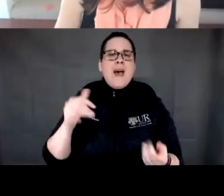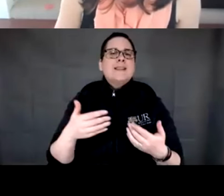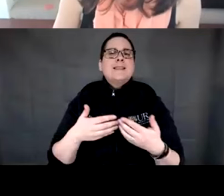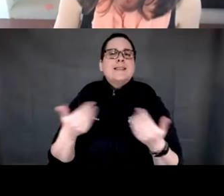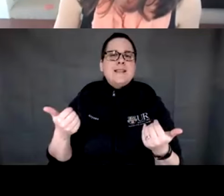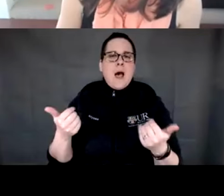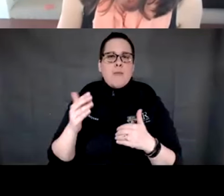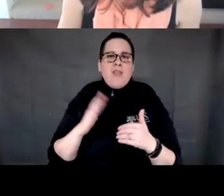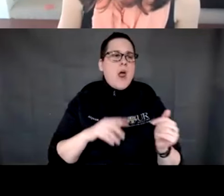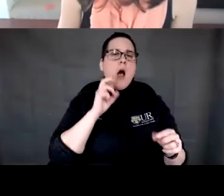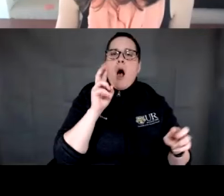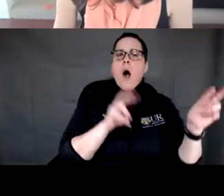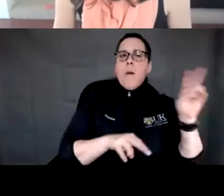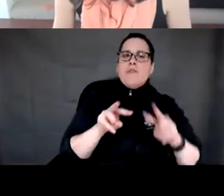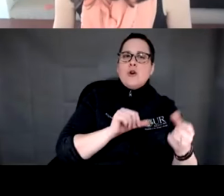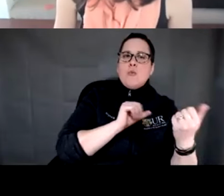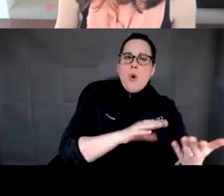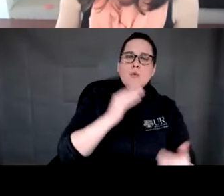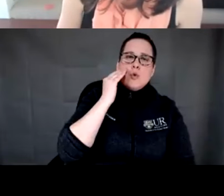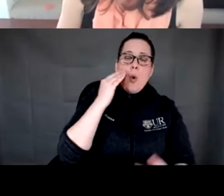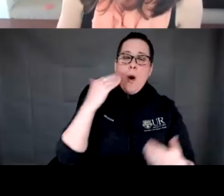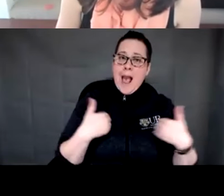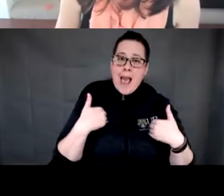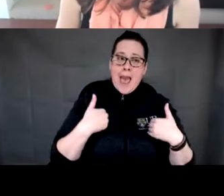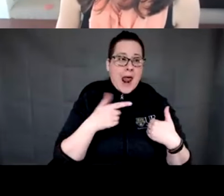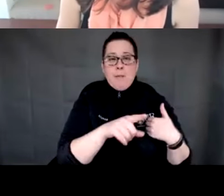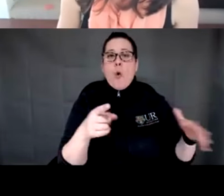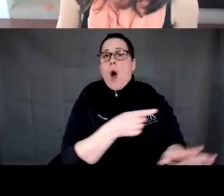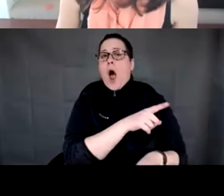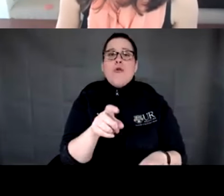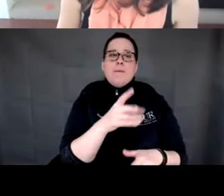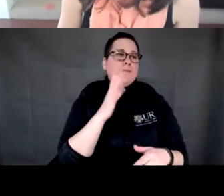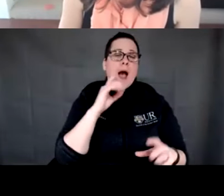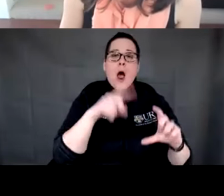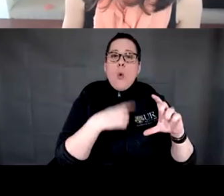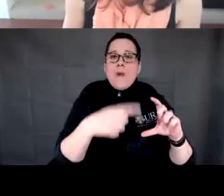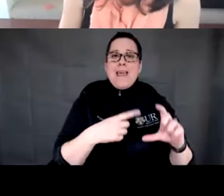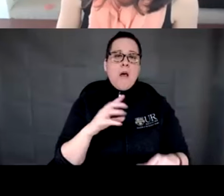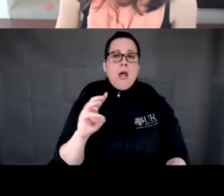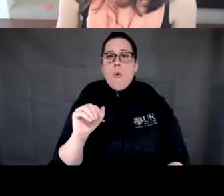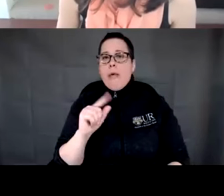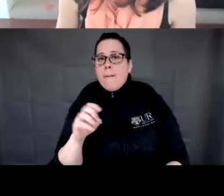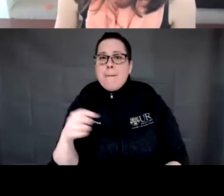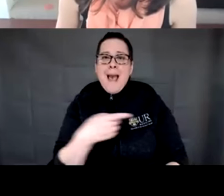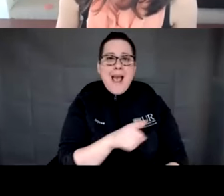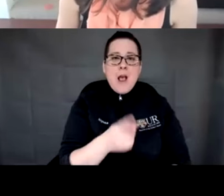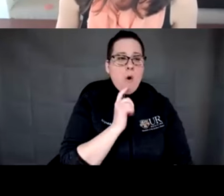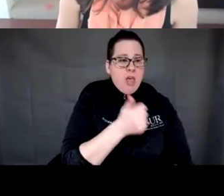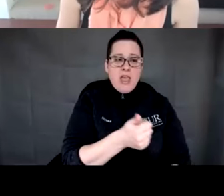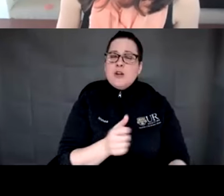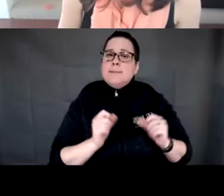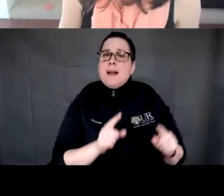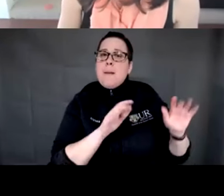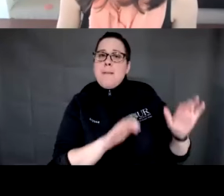might call the observational approach, right? Where animals are wandering around on a wheel or in a maze, or they're exhibiting spontaneous